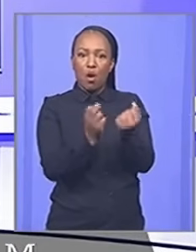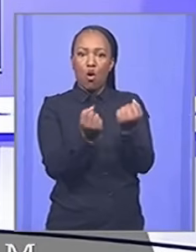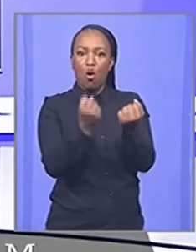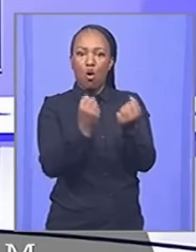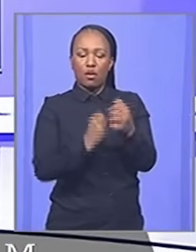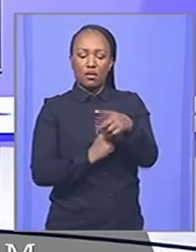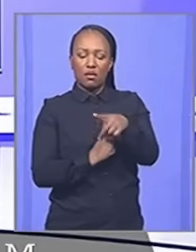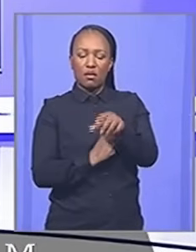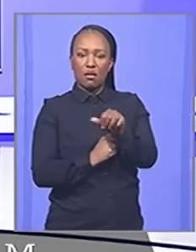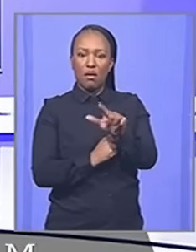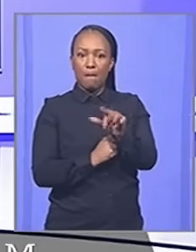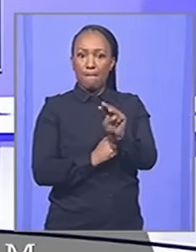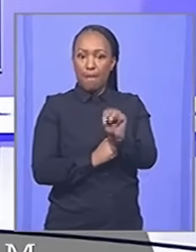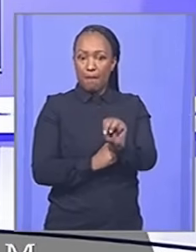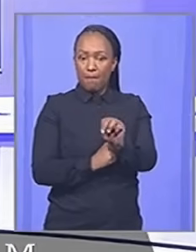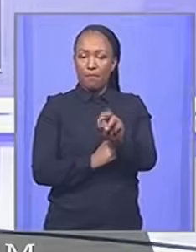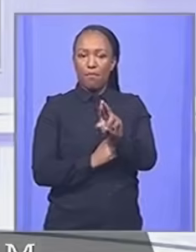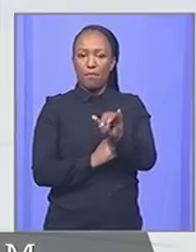le hono.